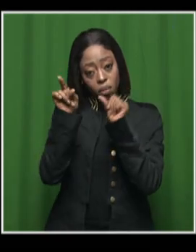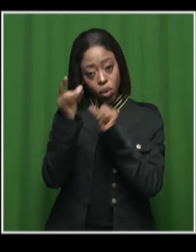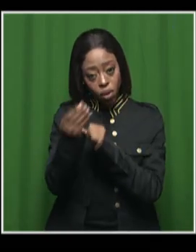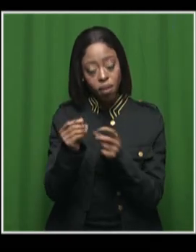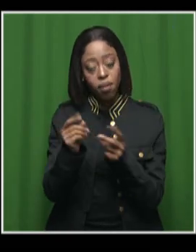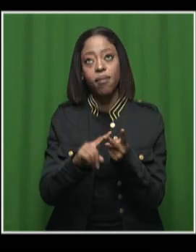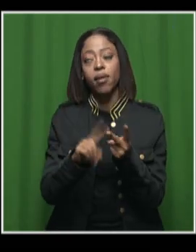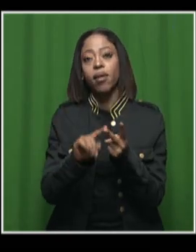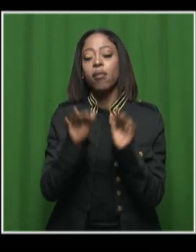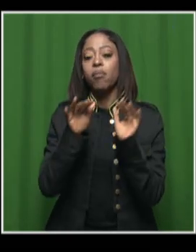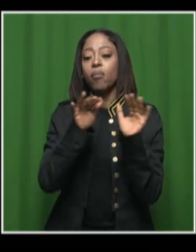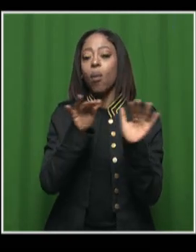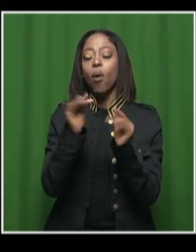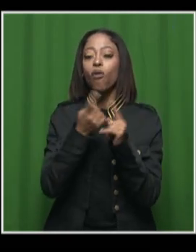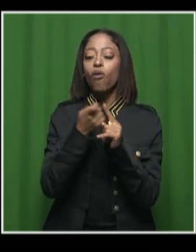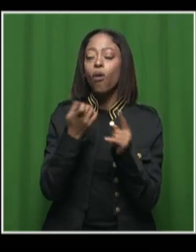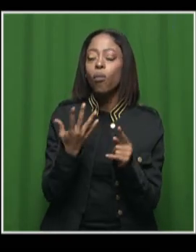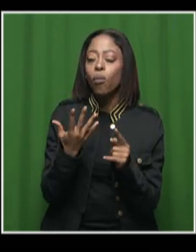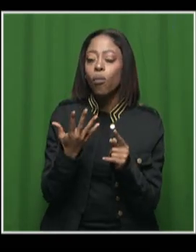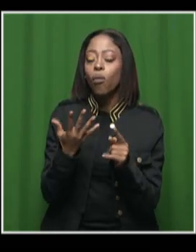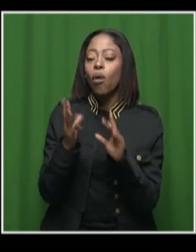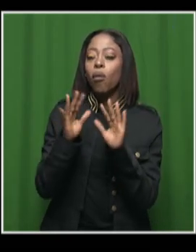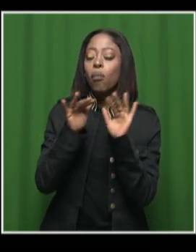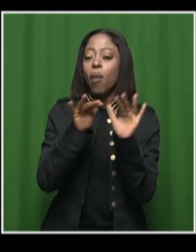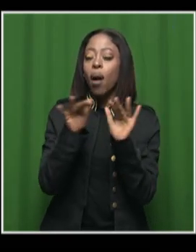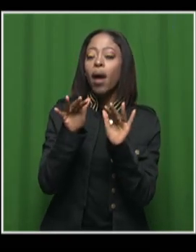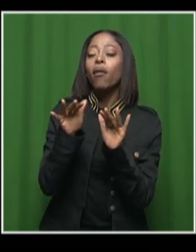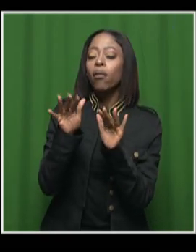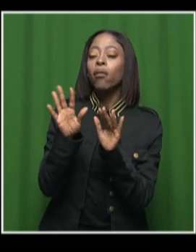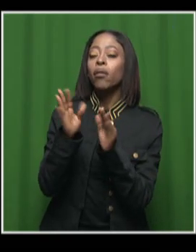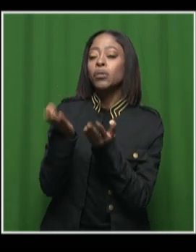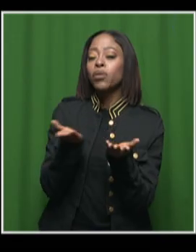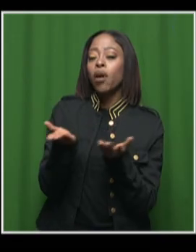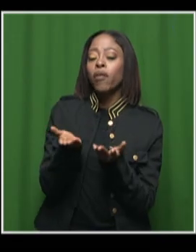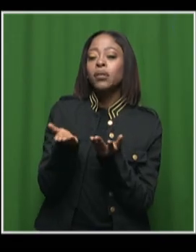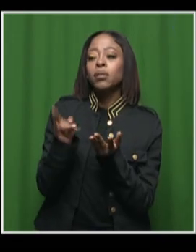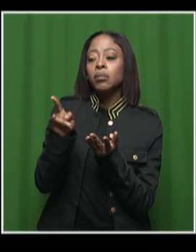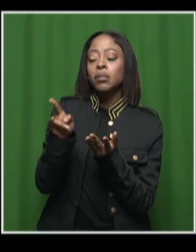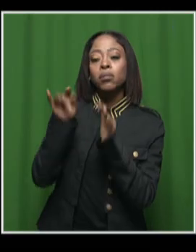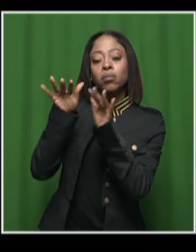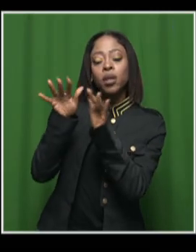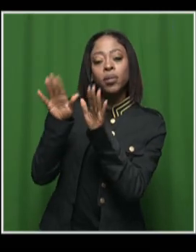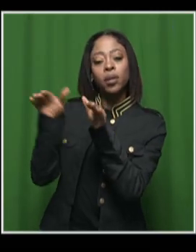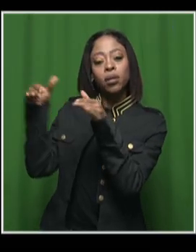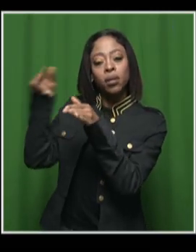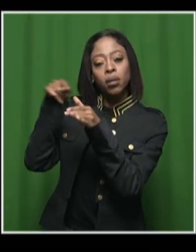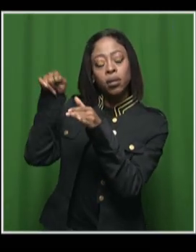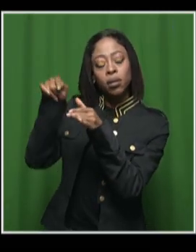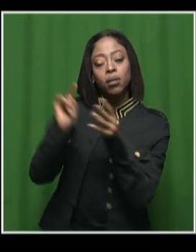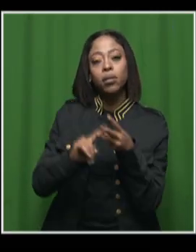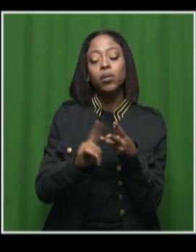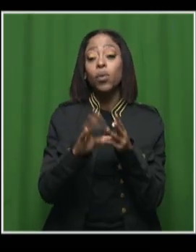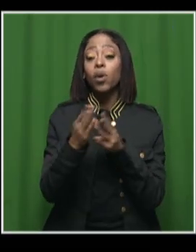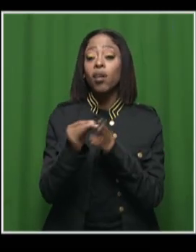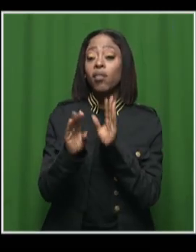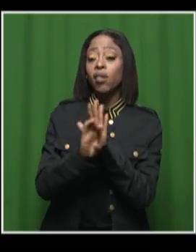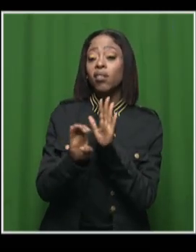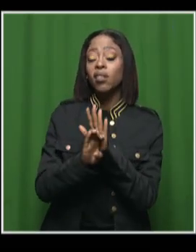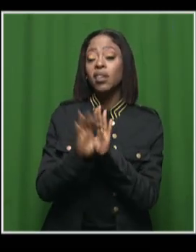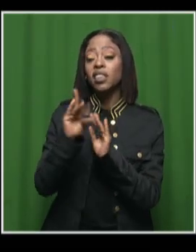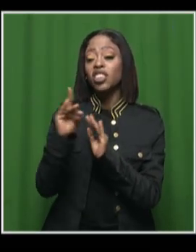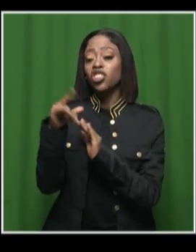got individuals from the public service, the public sector. We have, for example, the EDGs